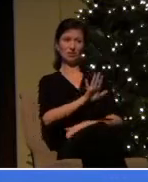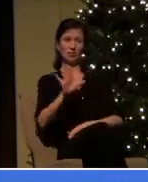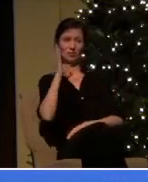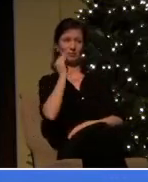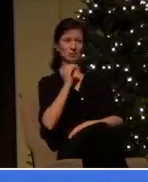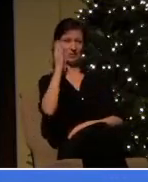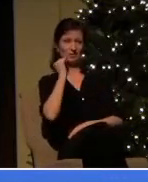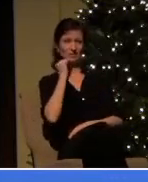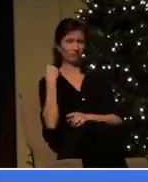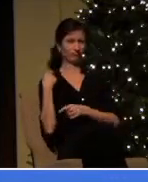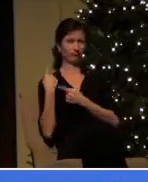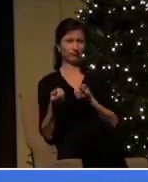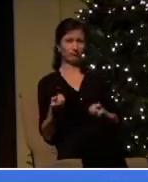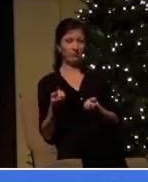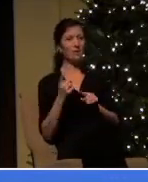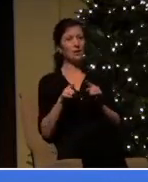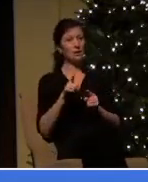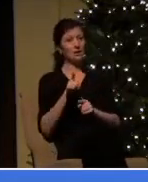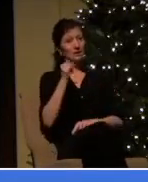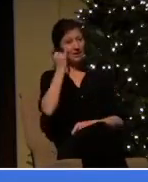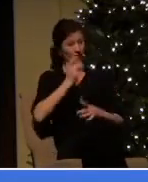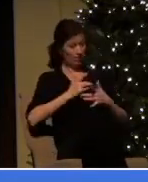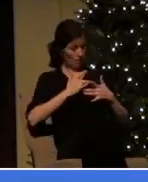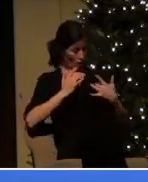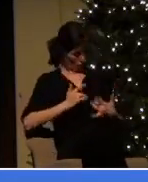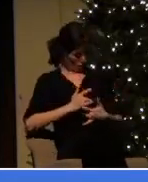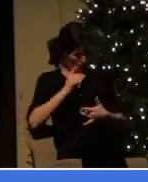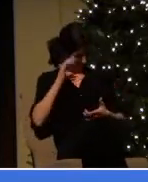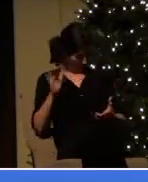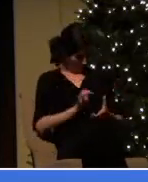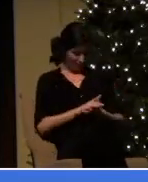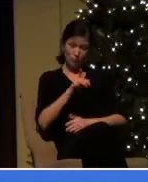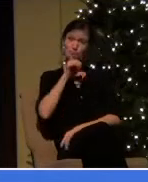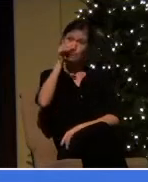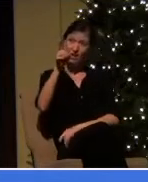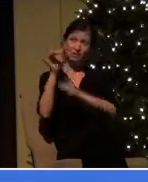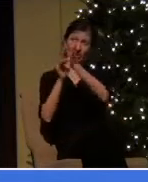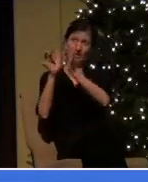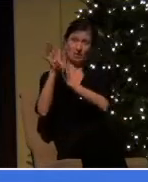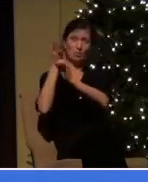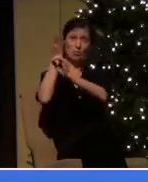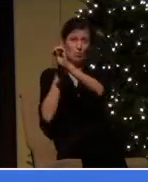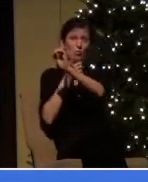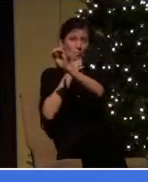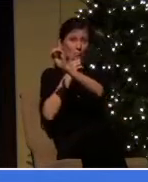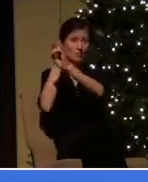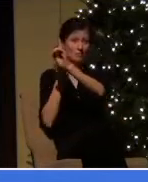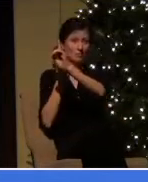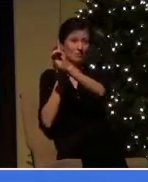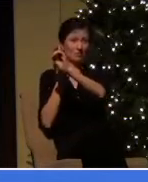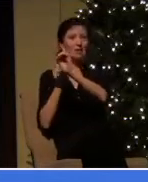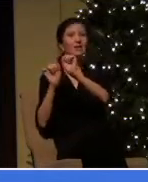that Jesus is who he says that he is? And if so, will you lay hold of that, not only for your own